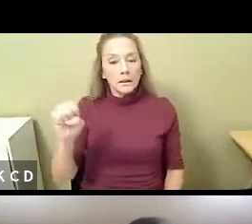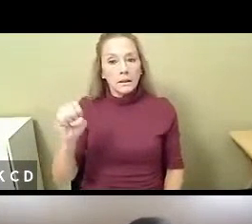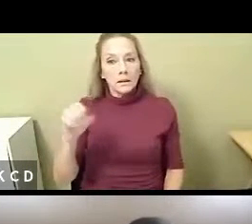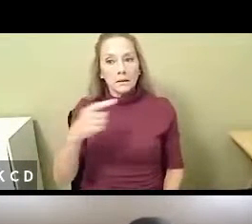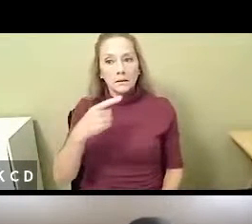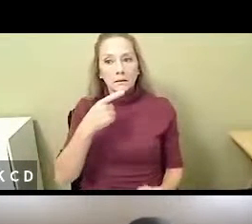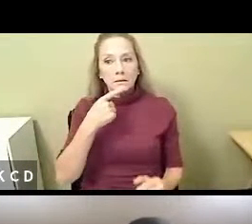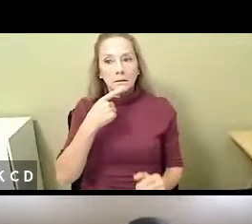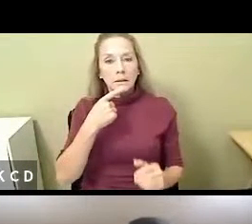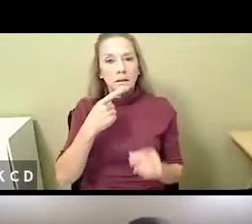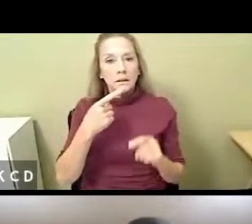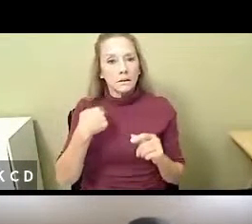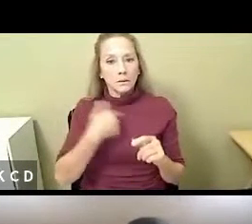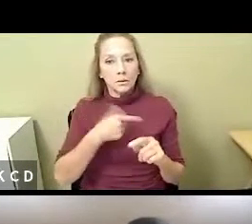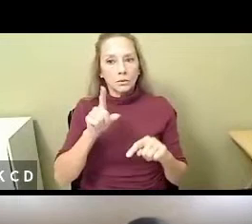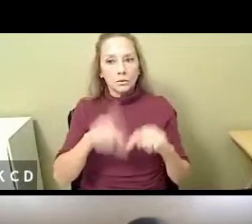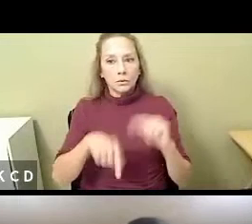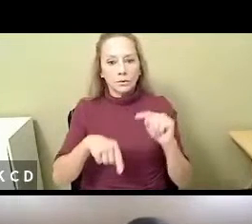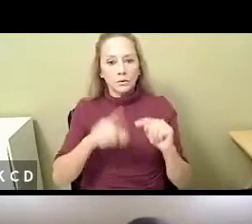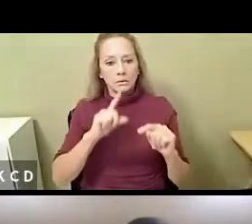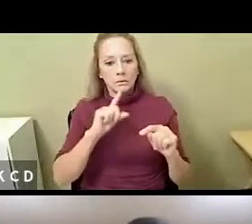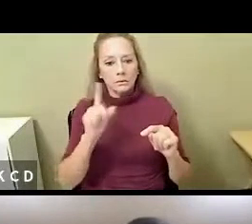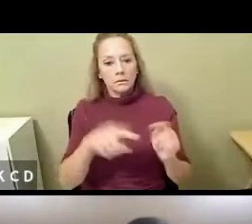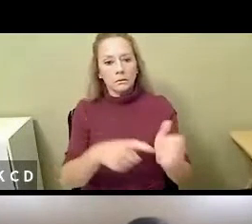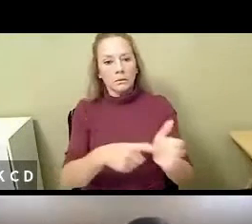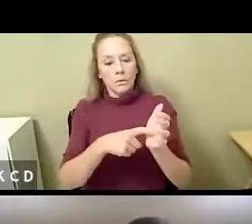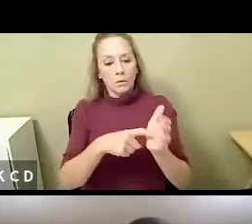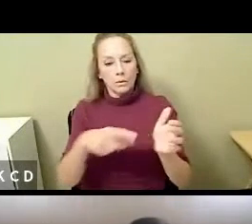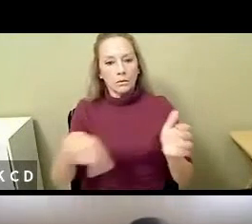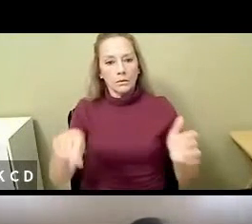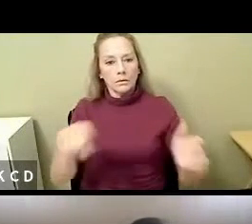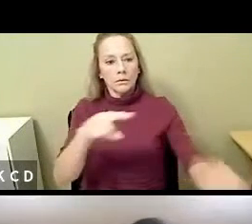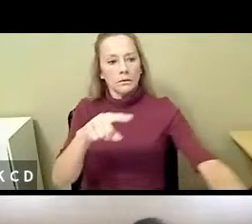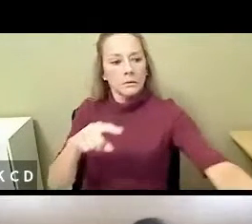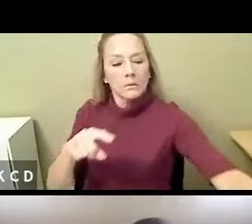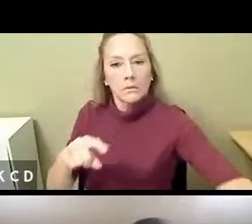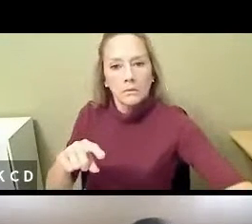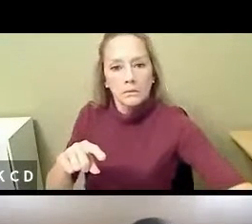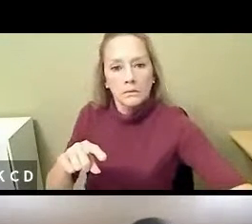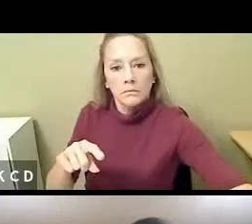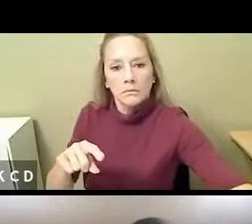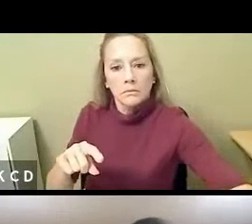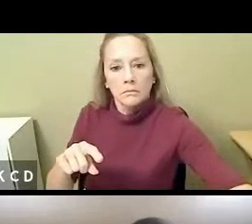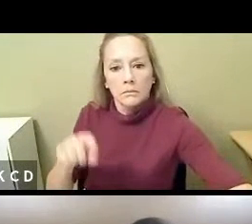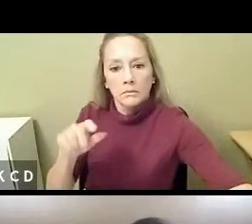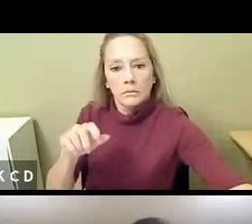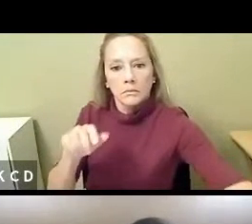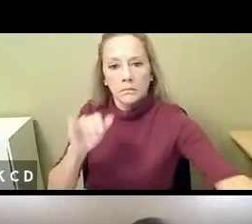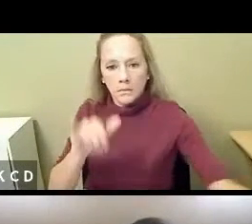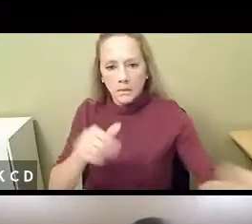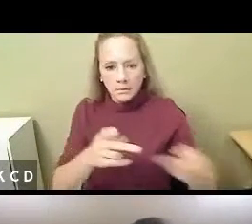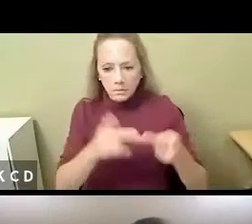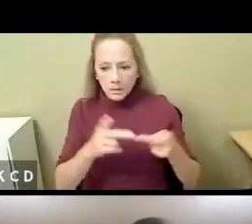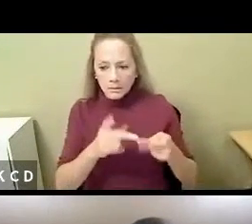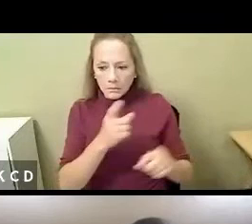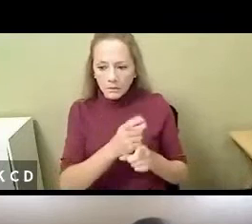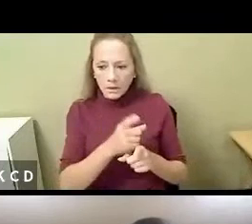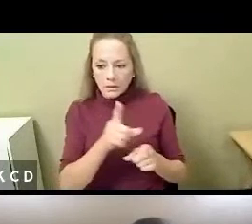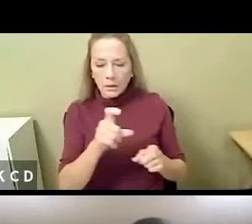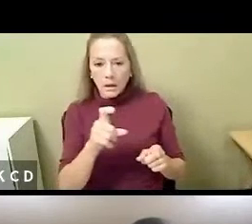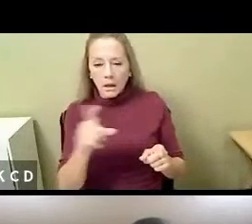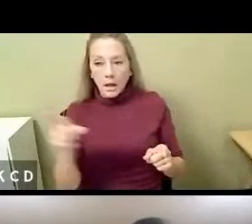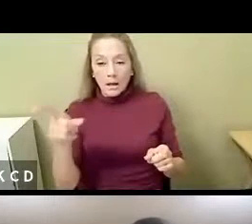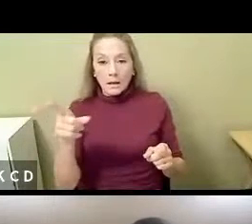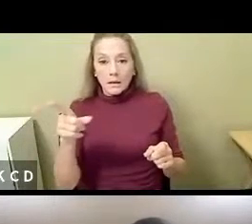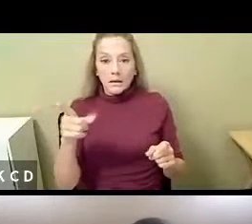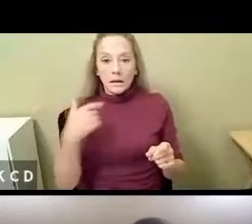polling places in the mask mandate. Is that correct? Mr. Sanders, do you know? I don't know if it's